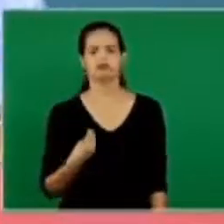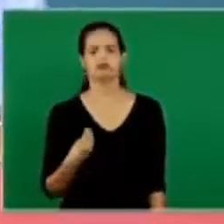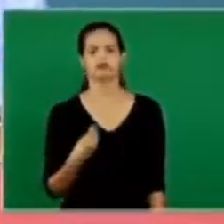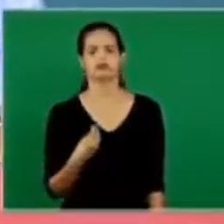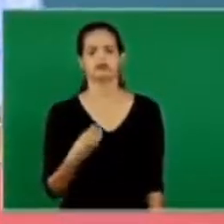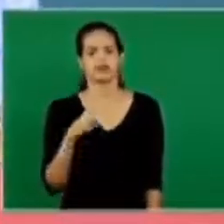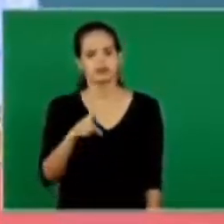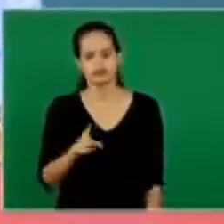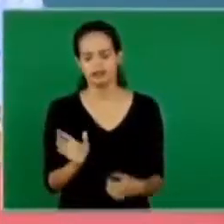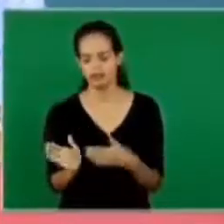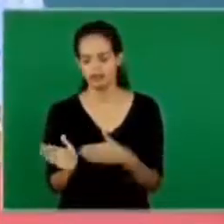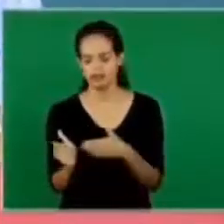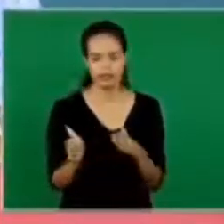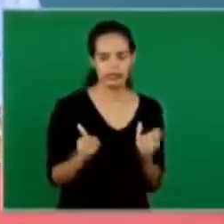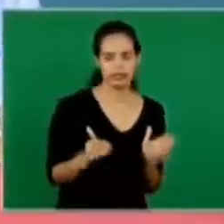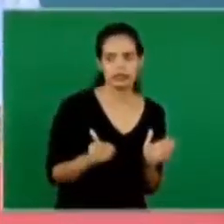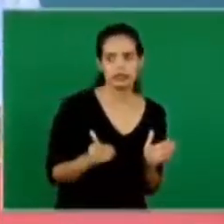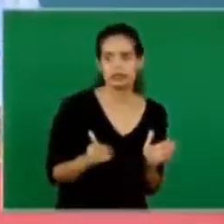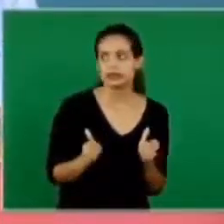You stop being an